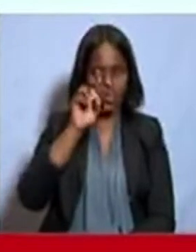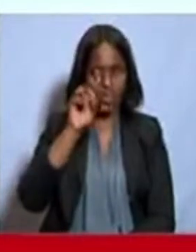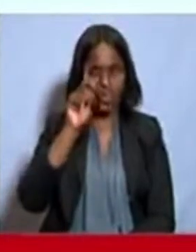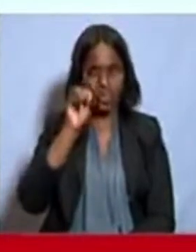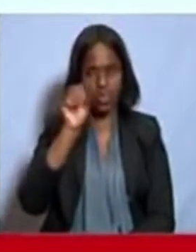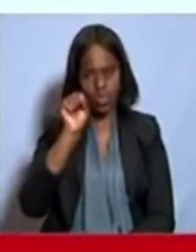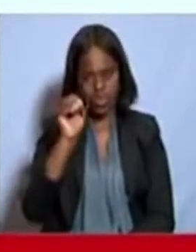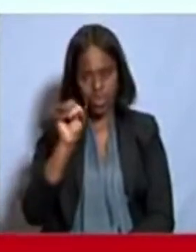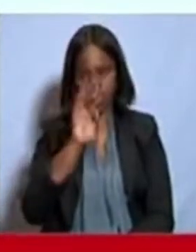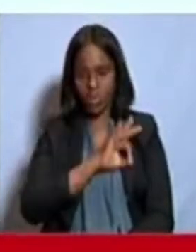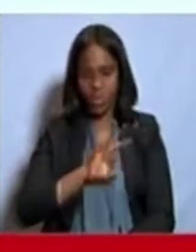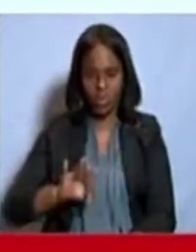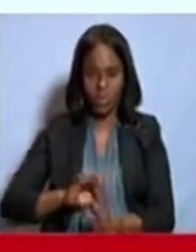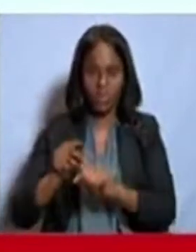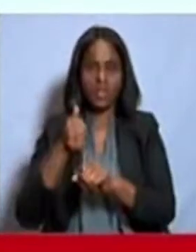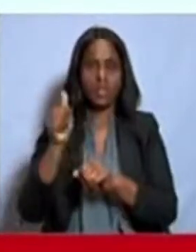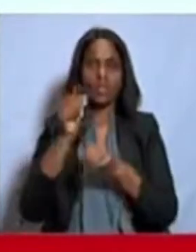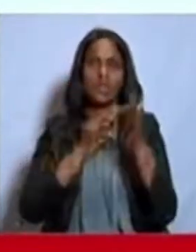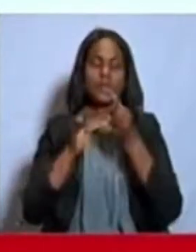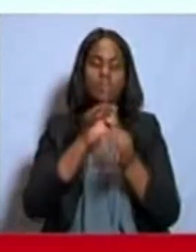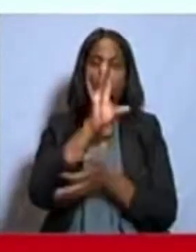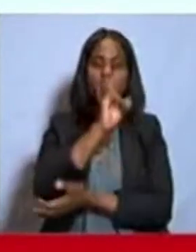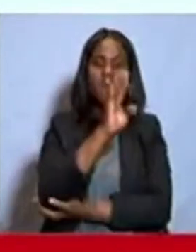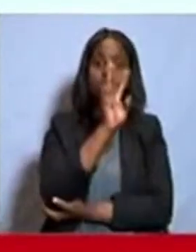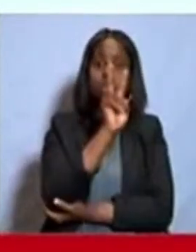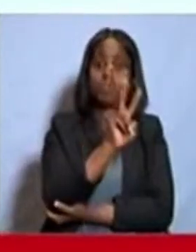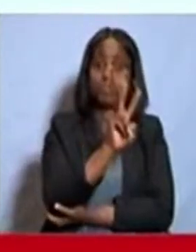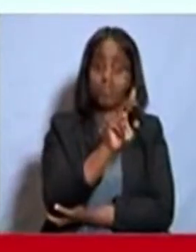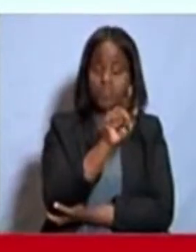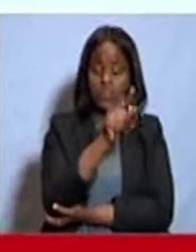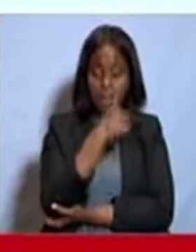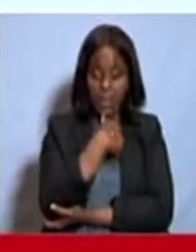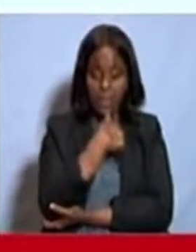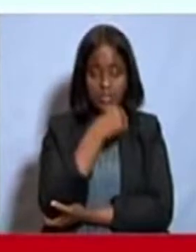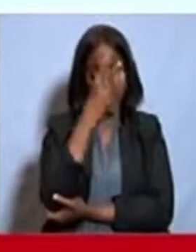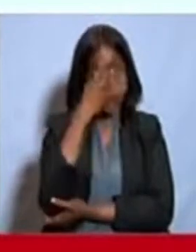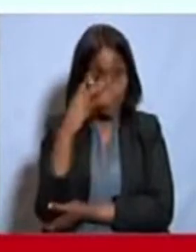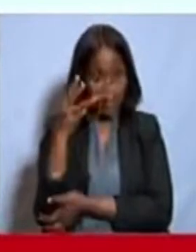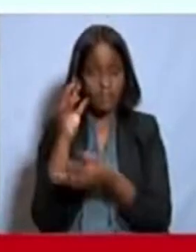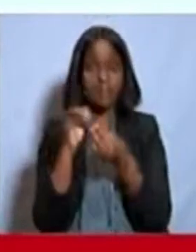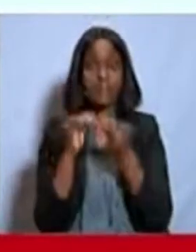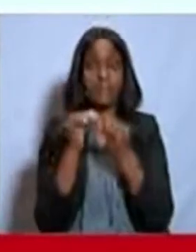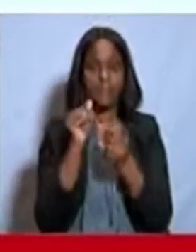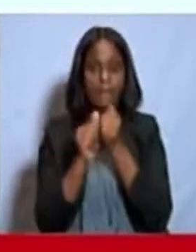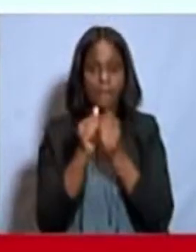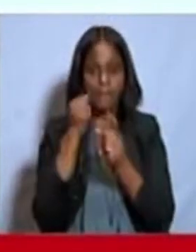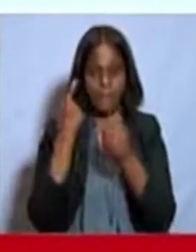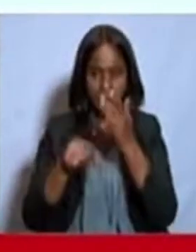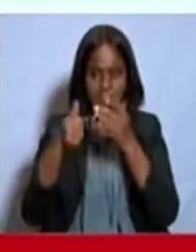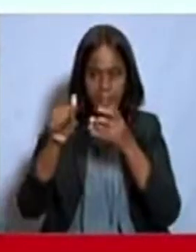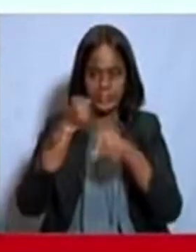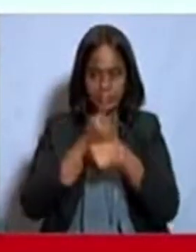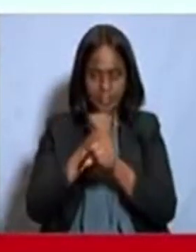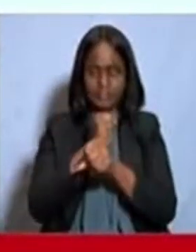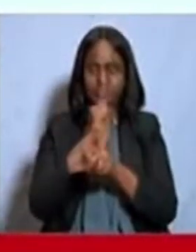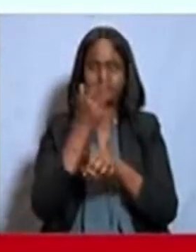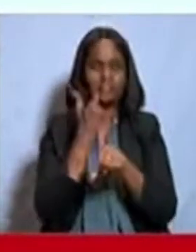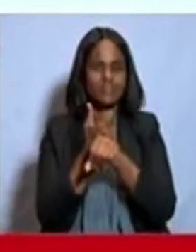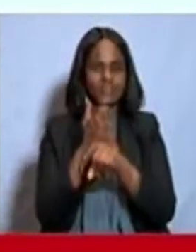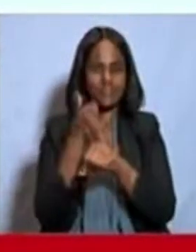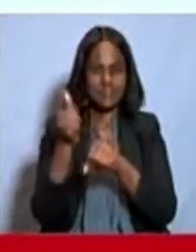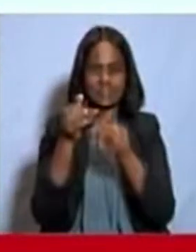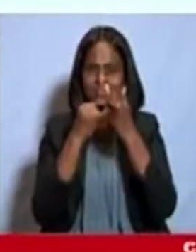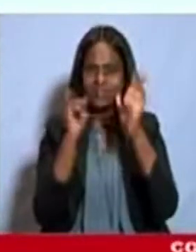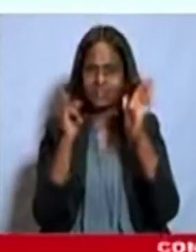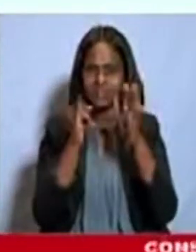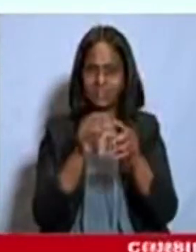beneficiaries revealed that 72 beneficiaries had duplicate NRCs, which made it impossible to determine the